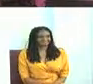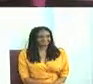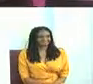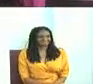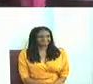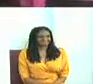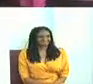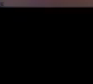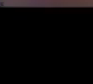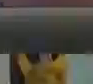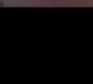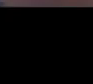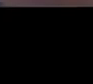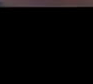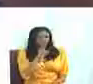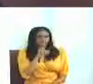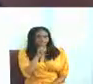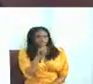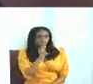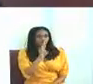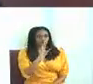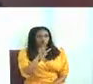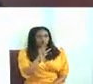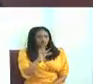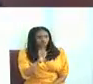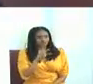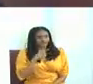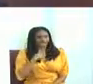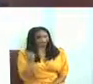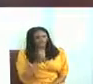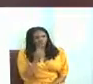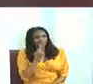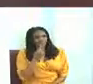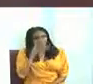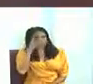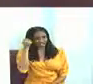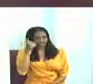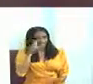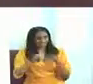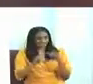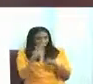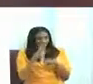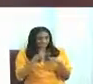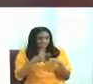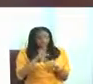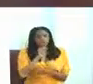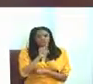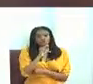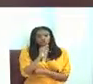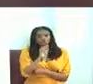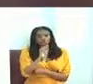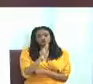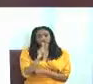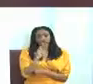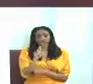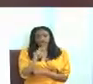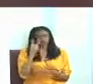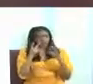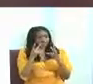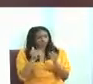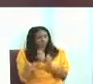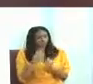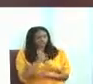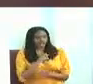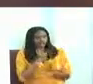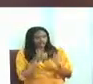Joyce, she's Dr. Joyce to me, so I always forget the last name. Dr. Joyce Turner Keller, who is visiting with us from Baton